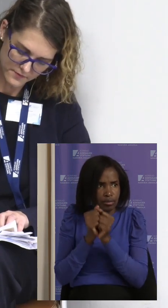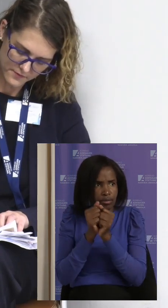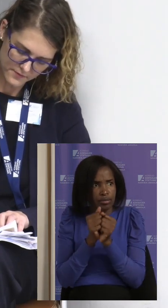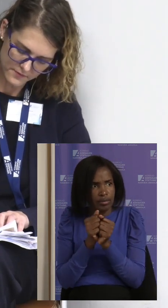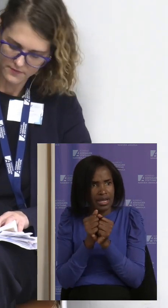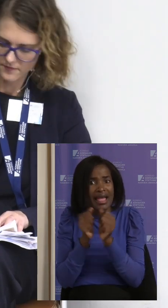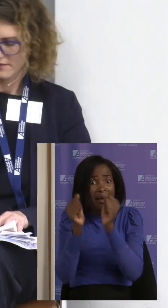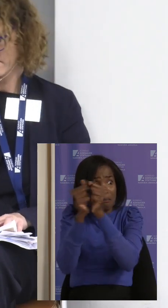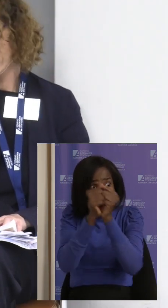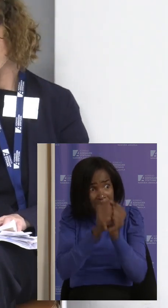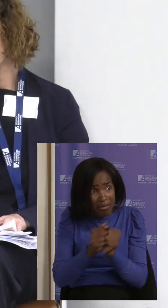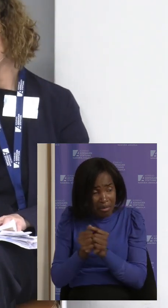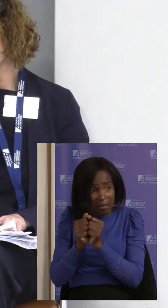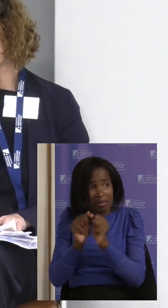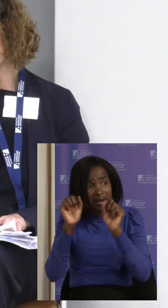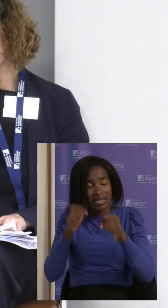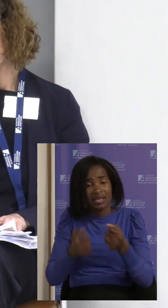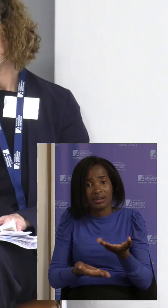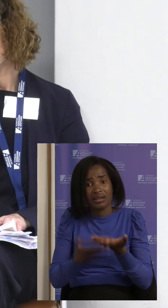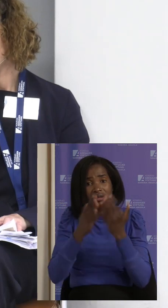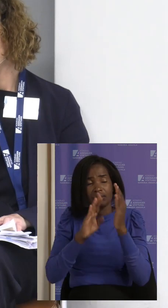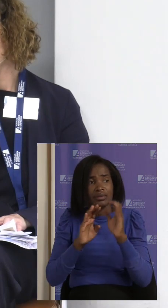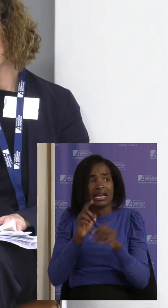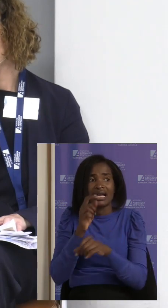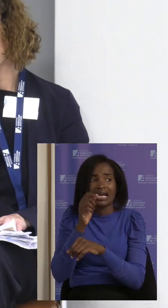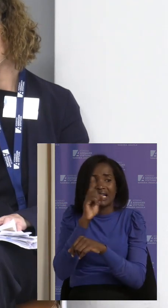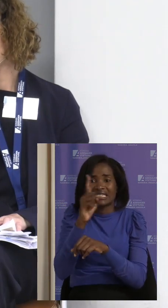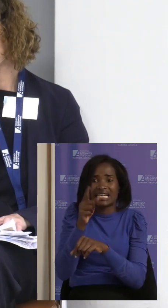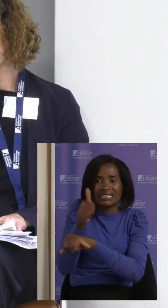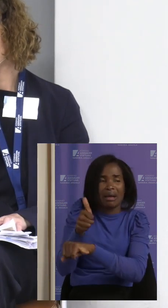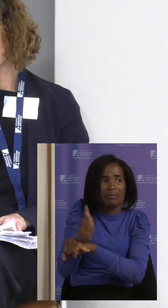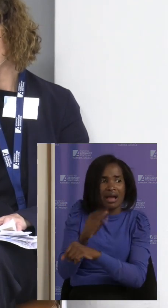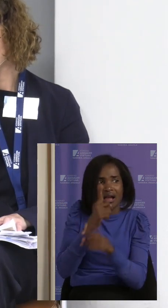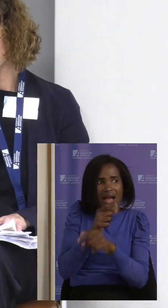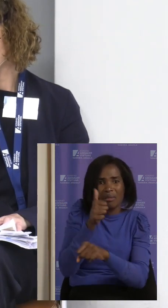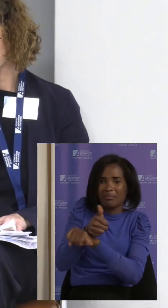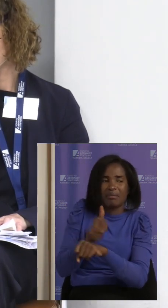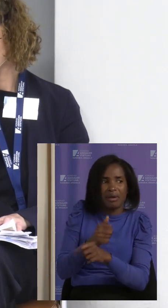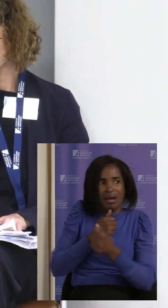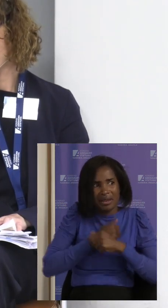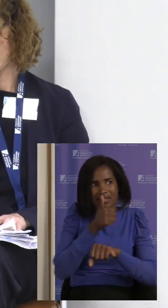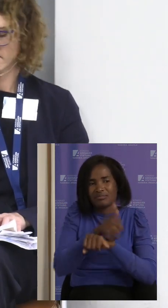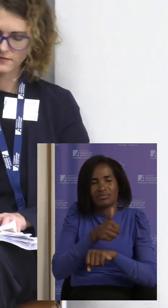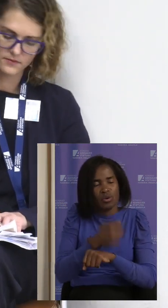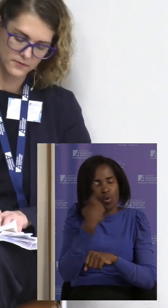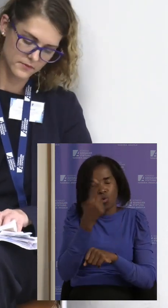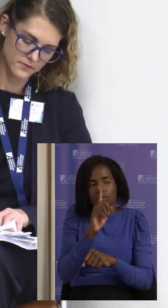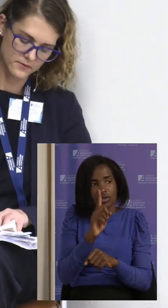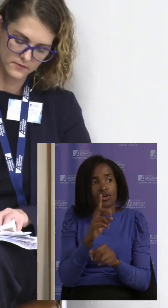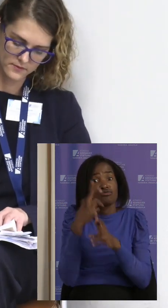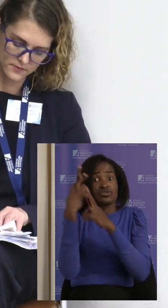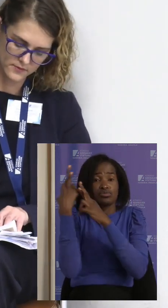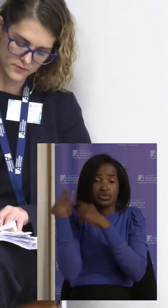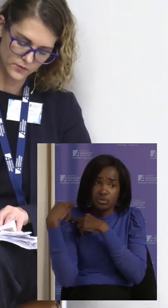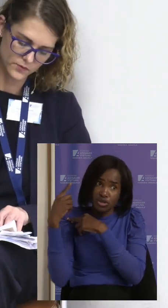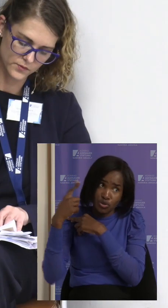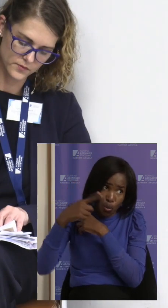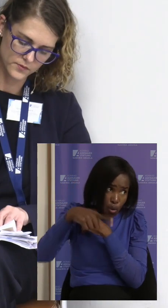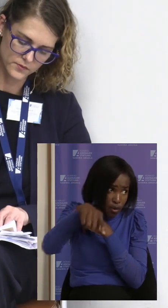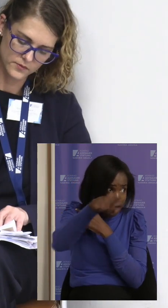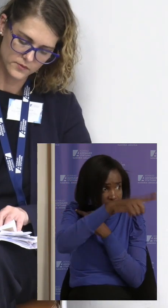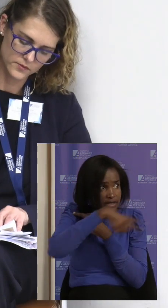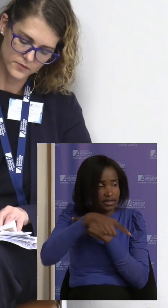a collective effort, and we shouldn't single out only teachers or the government or parents, but I think the responsibility lies on all of